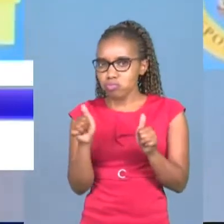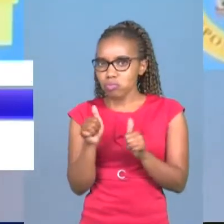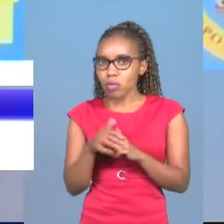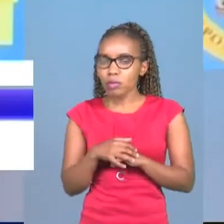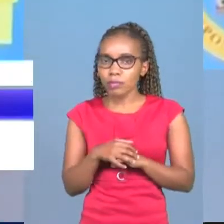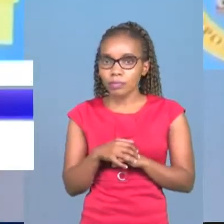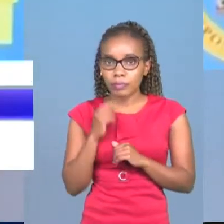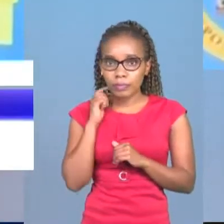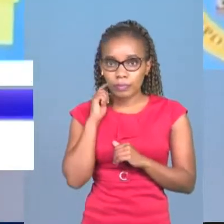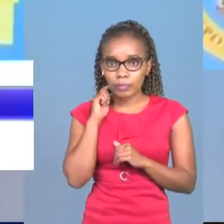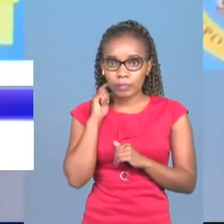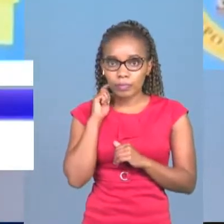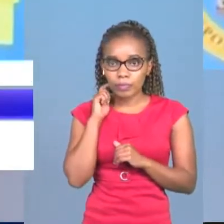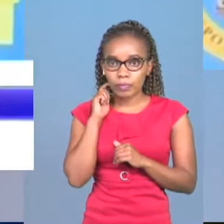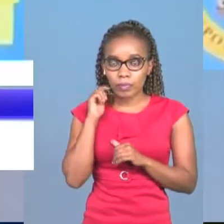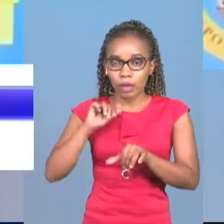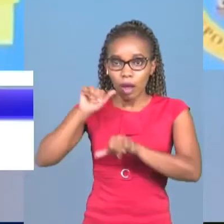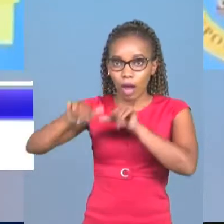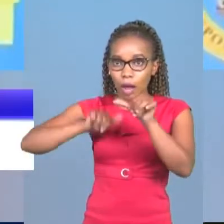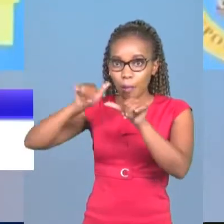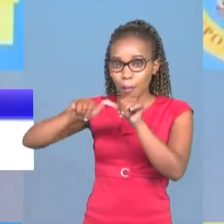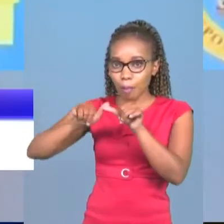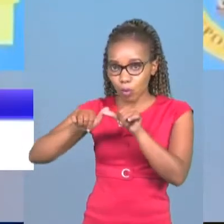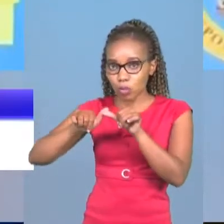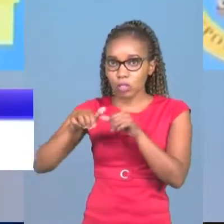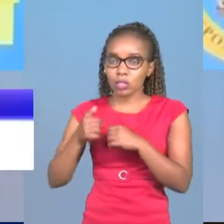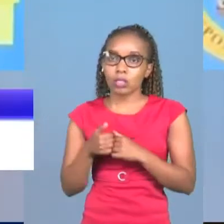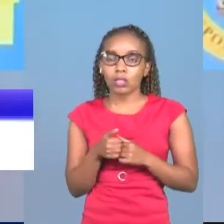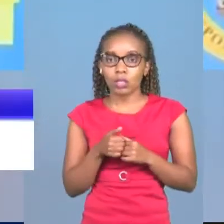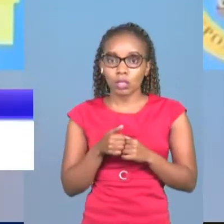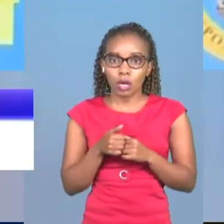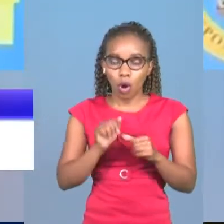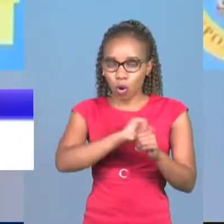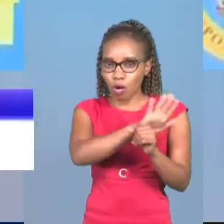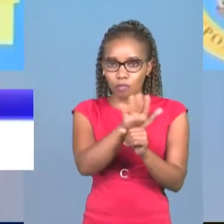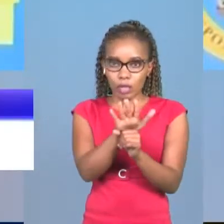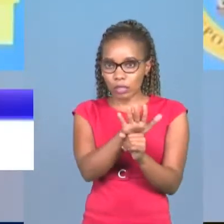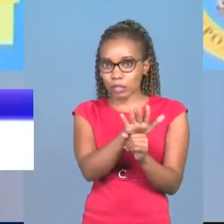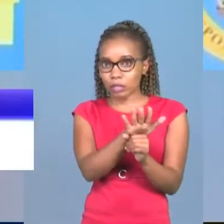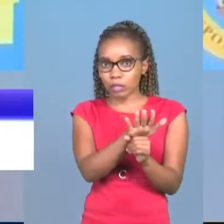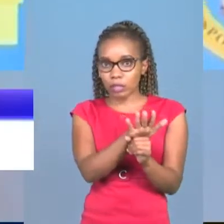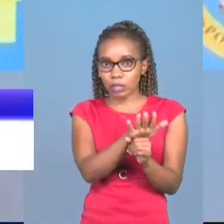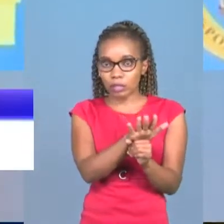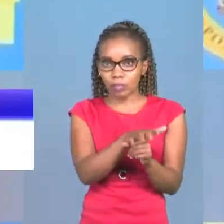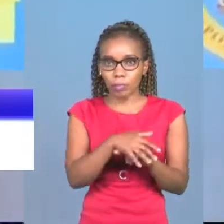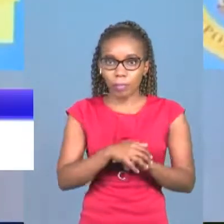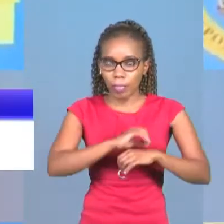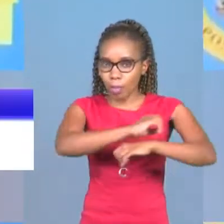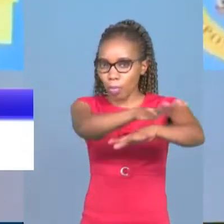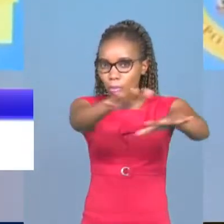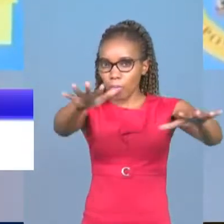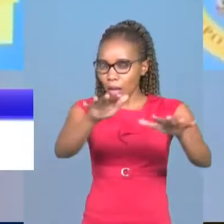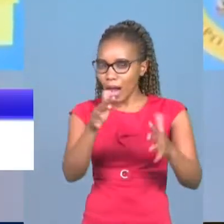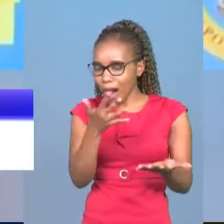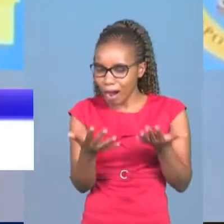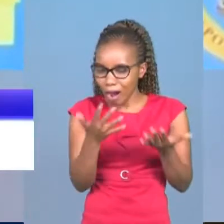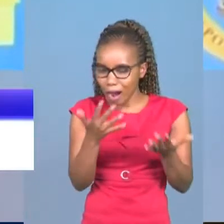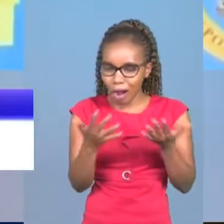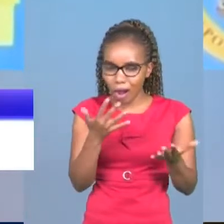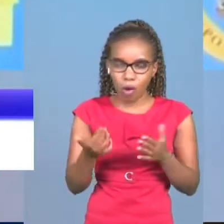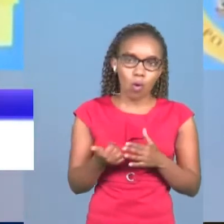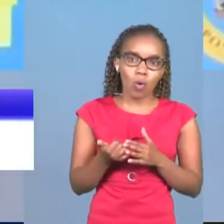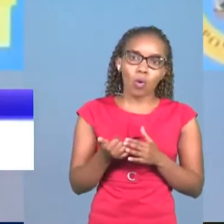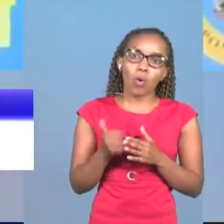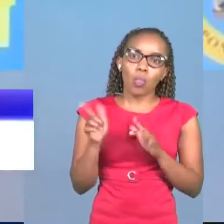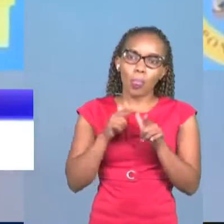of the epidemiology and behavioral pattern of the spread of this virus so that we could